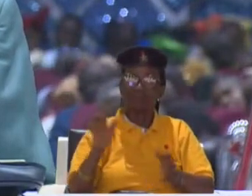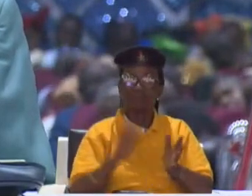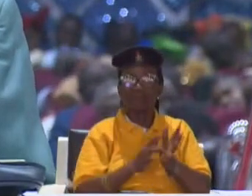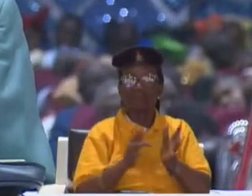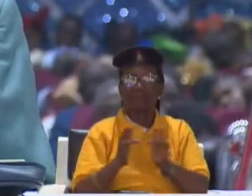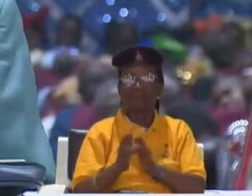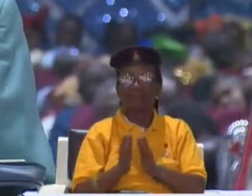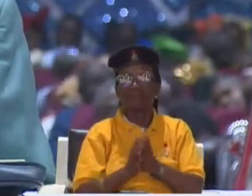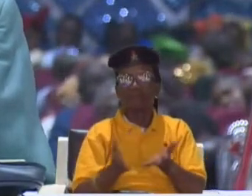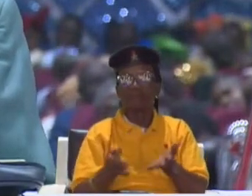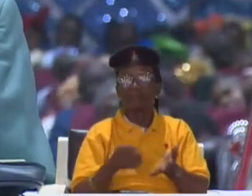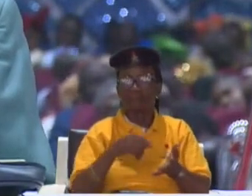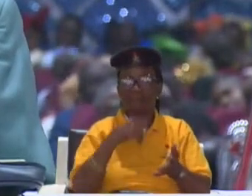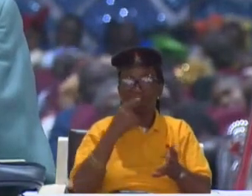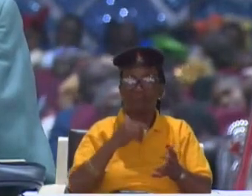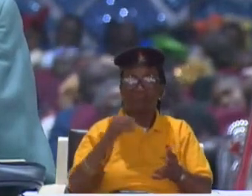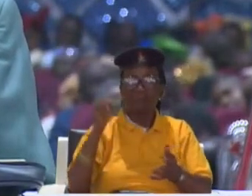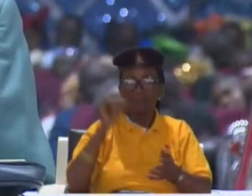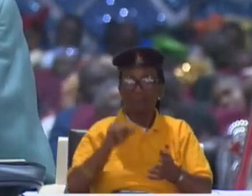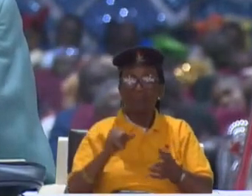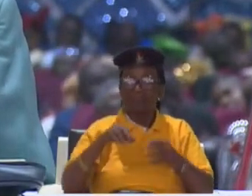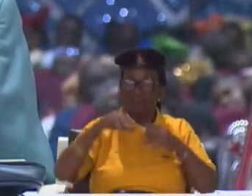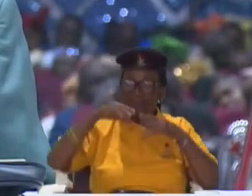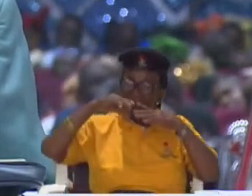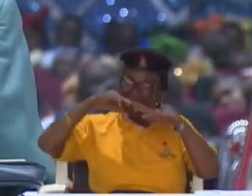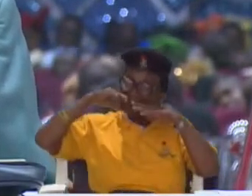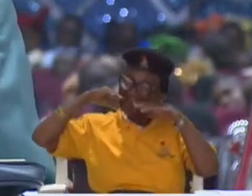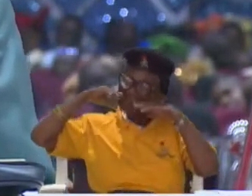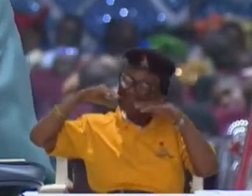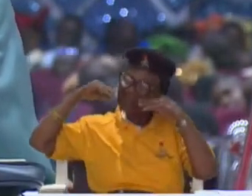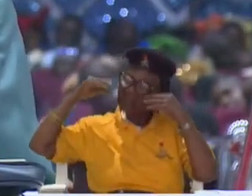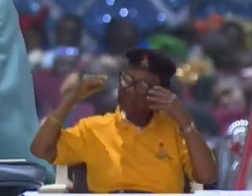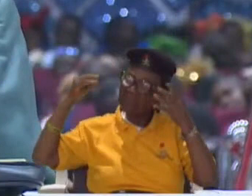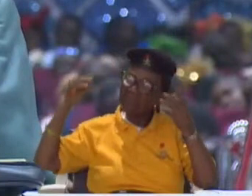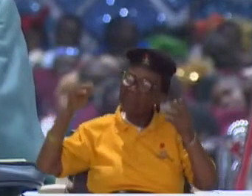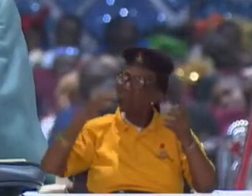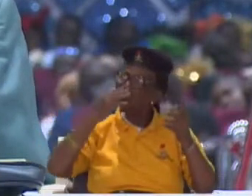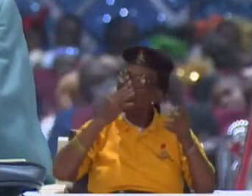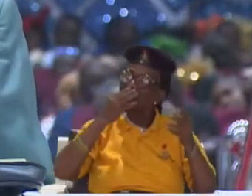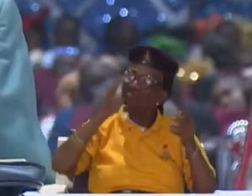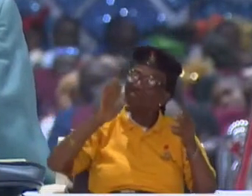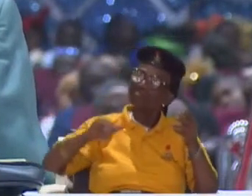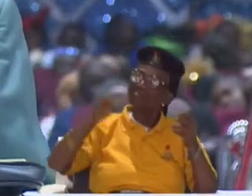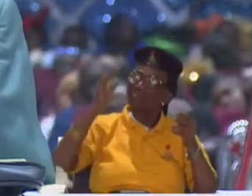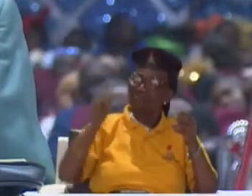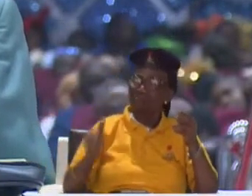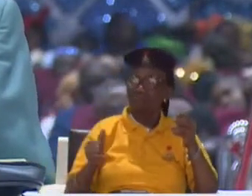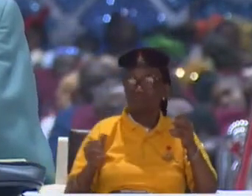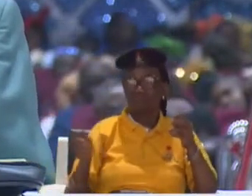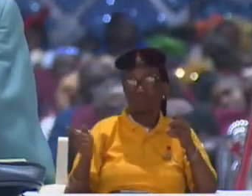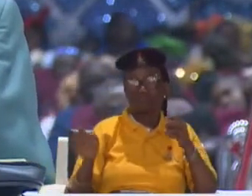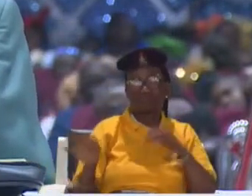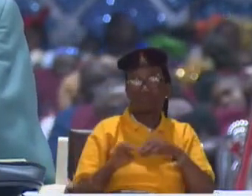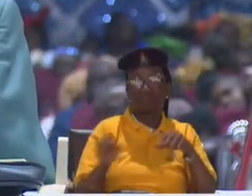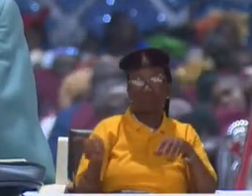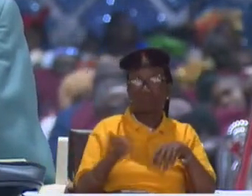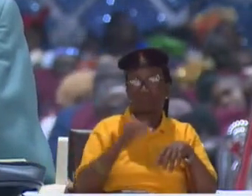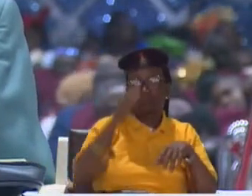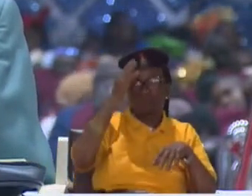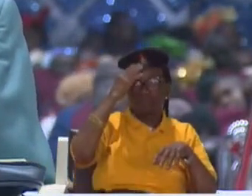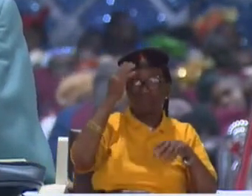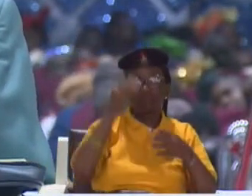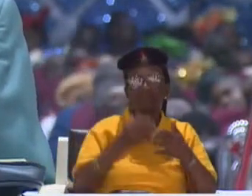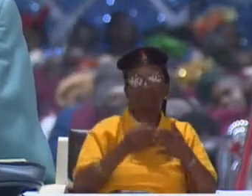scorn. But do you know that before he puts an end to